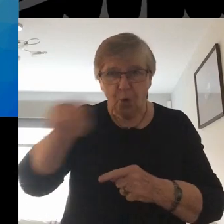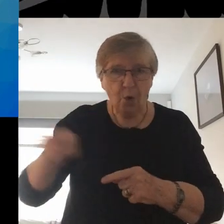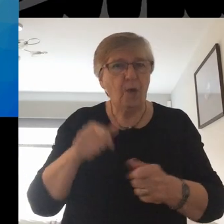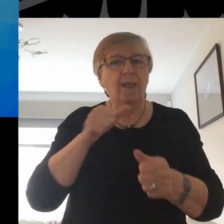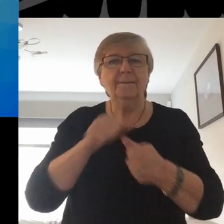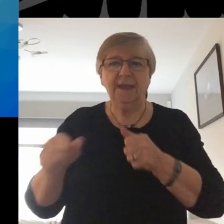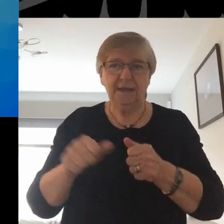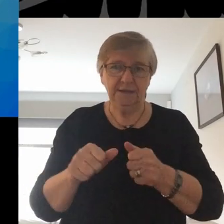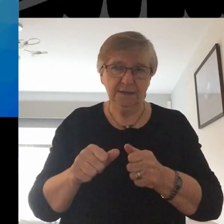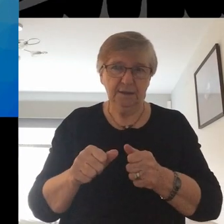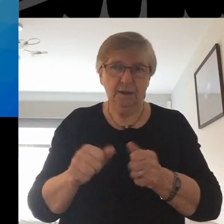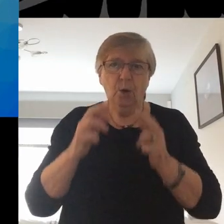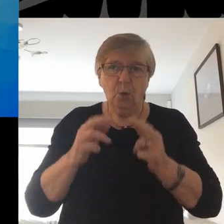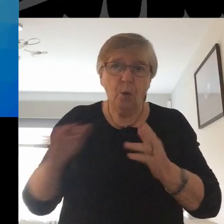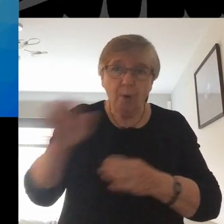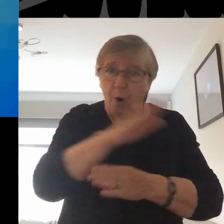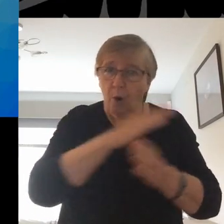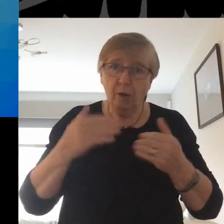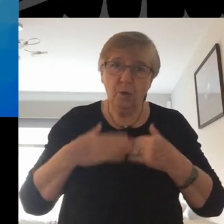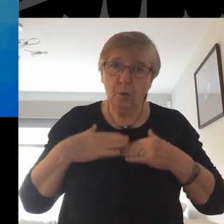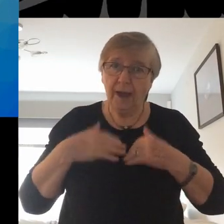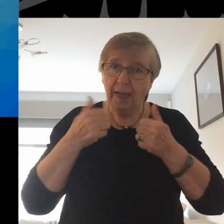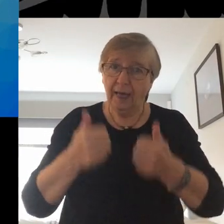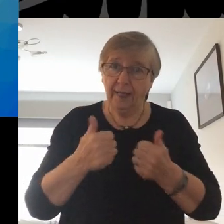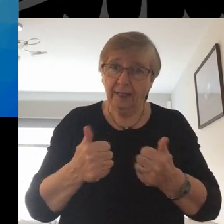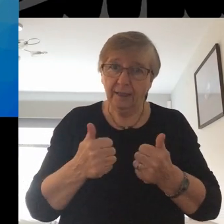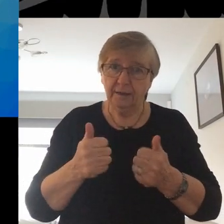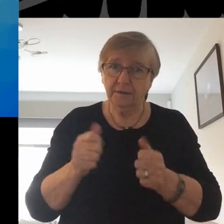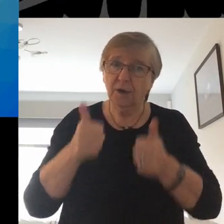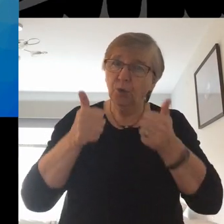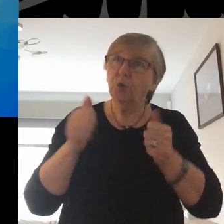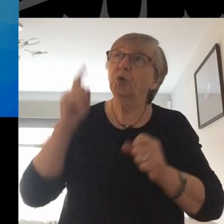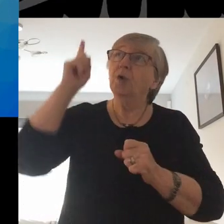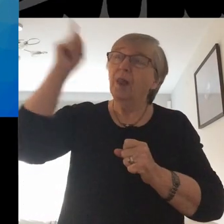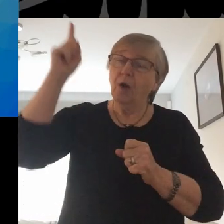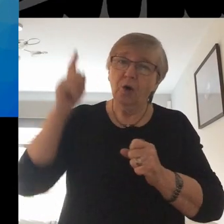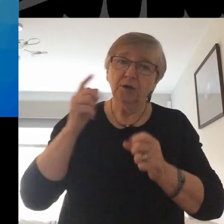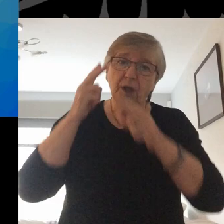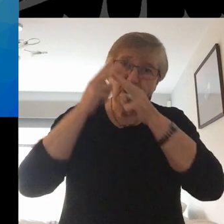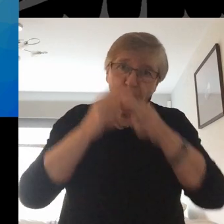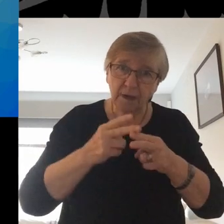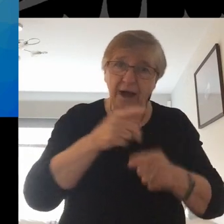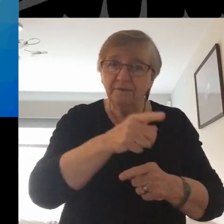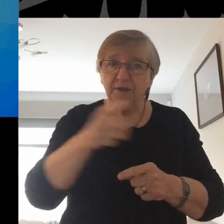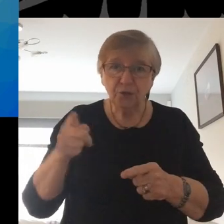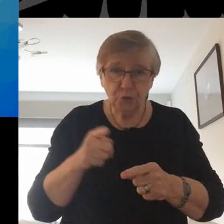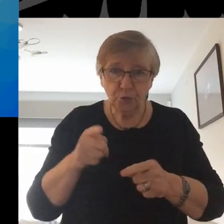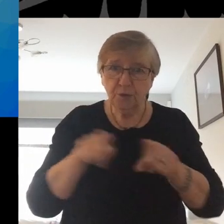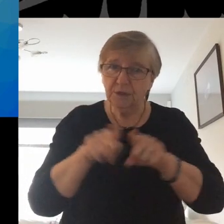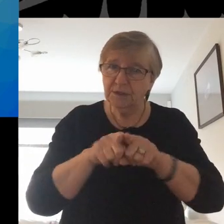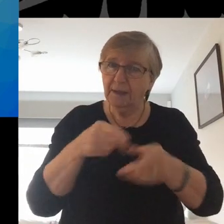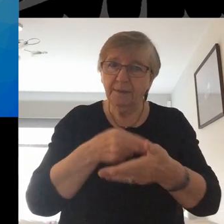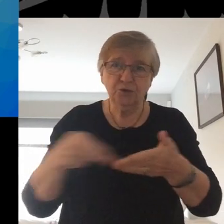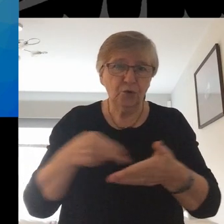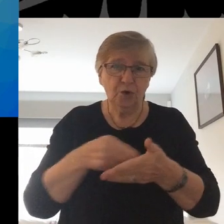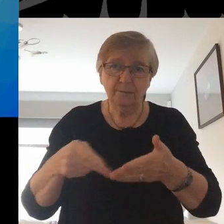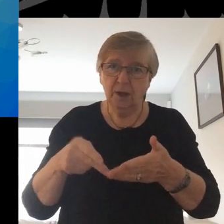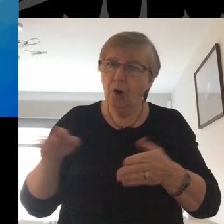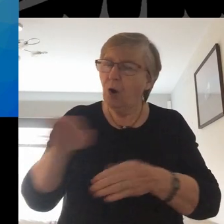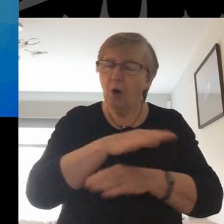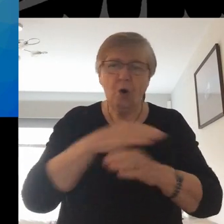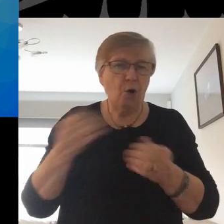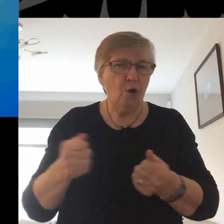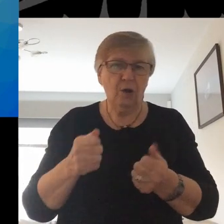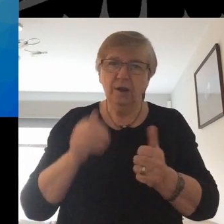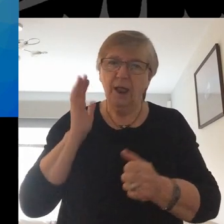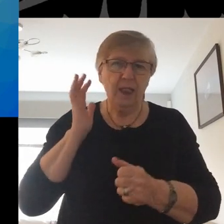and I hope you're all keeping well. The good Lord is looking after you, as usual. We're all very fortunate to have